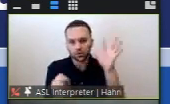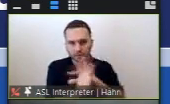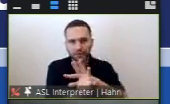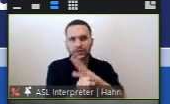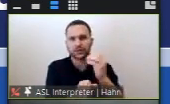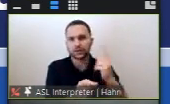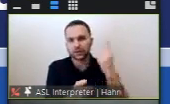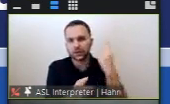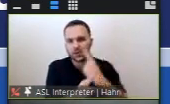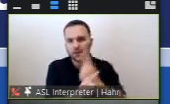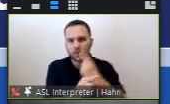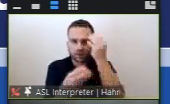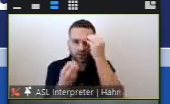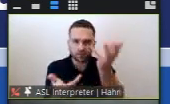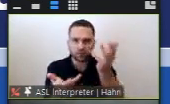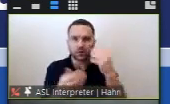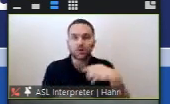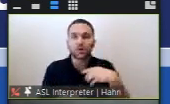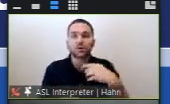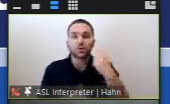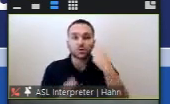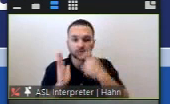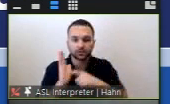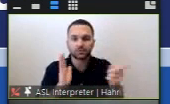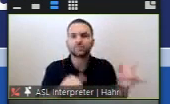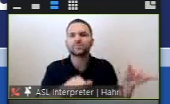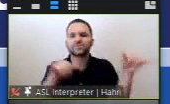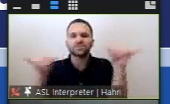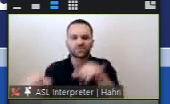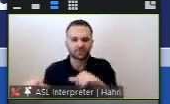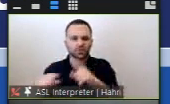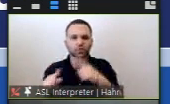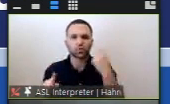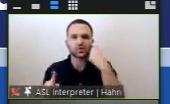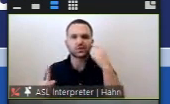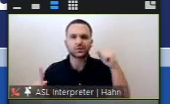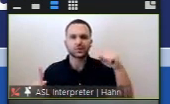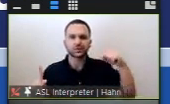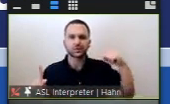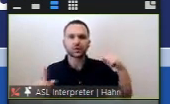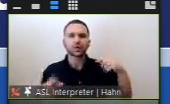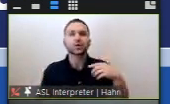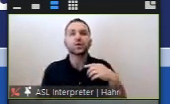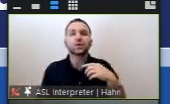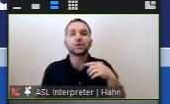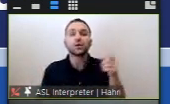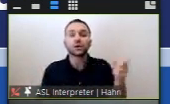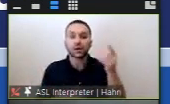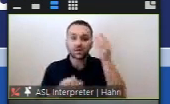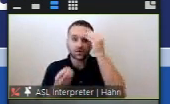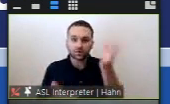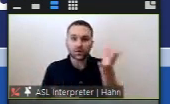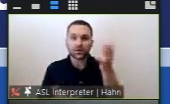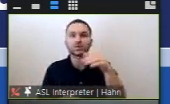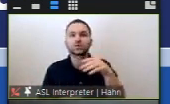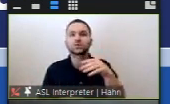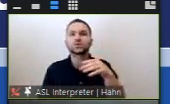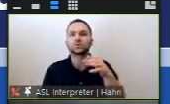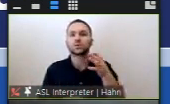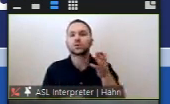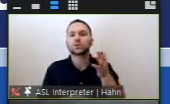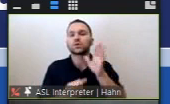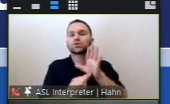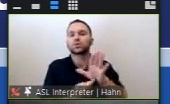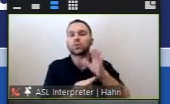data. But what you see here is very similar to the last figures. What you can expect, though, is that this data is going to be shown on a monthly basis. And that's